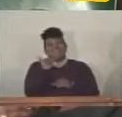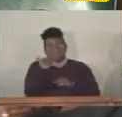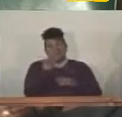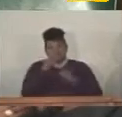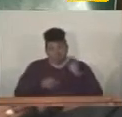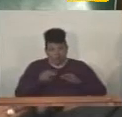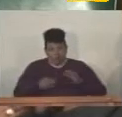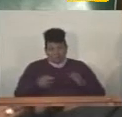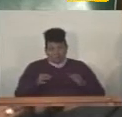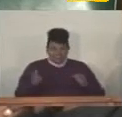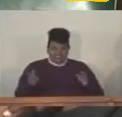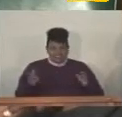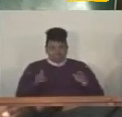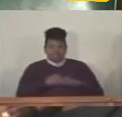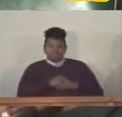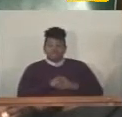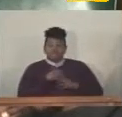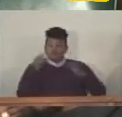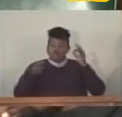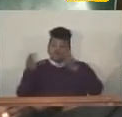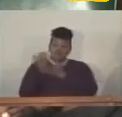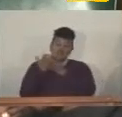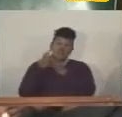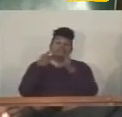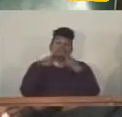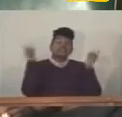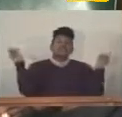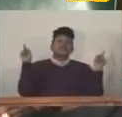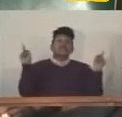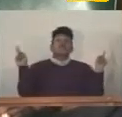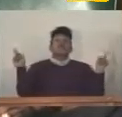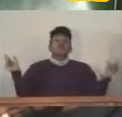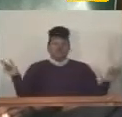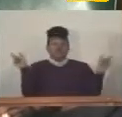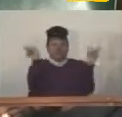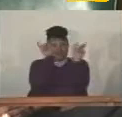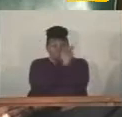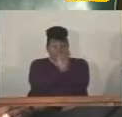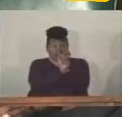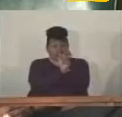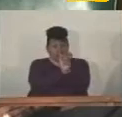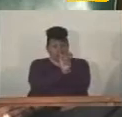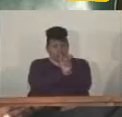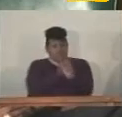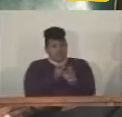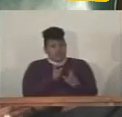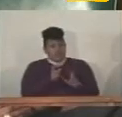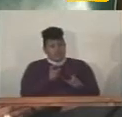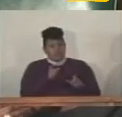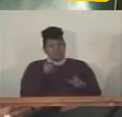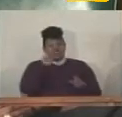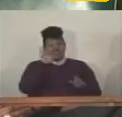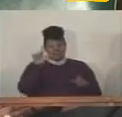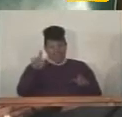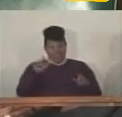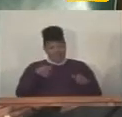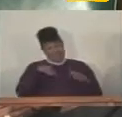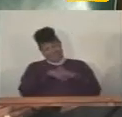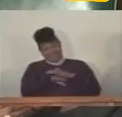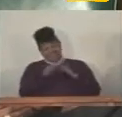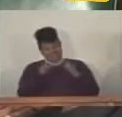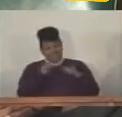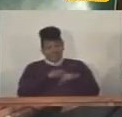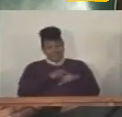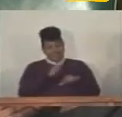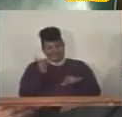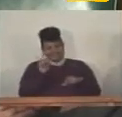things, that two or more offenses arising out of acts so connected as to form the same transaction can be tried together.